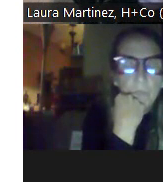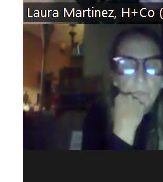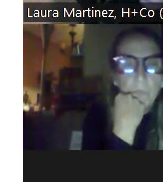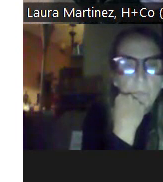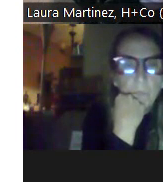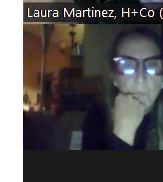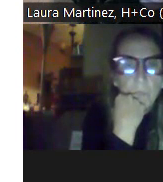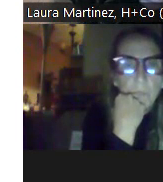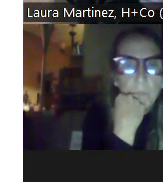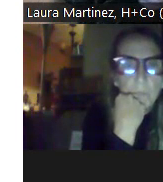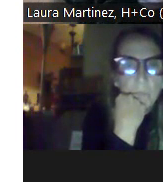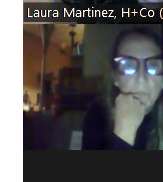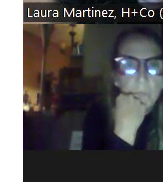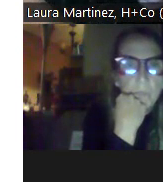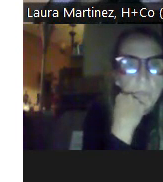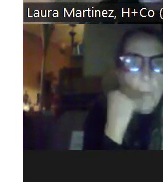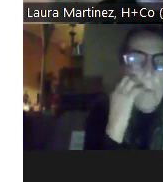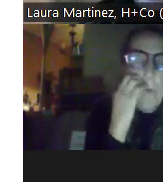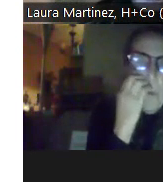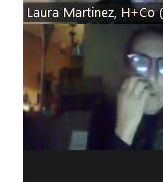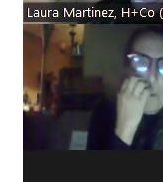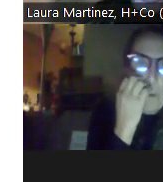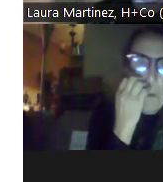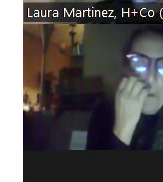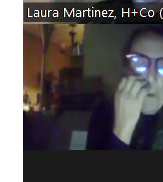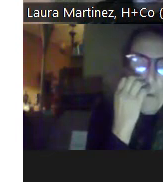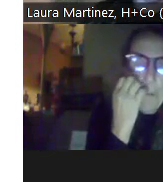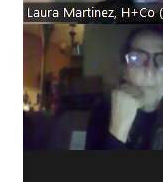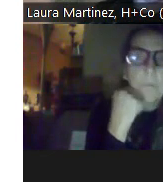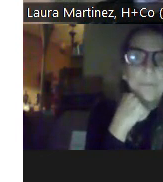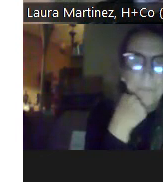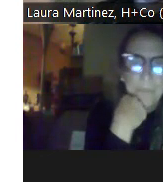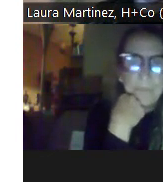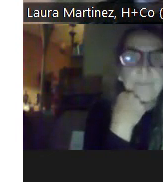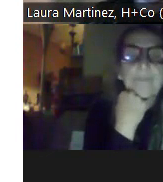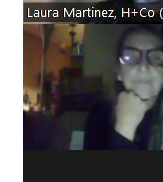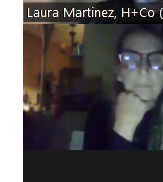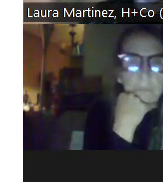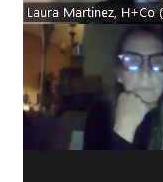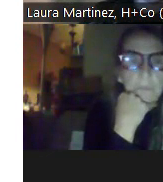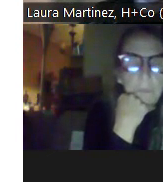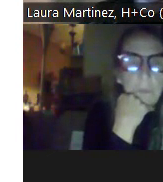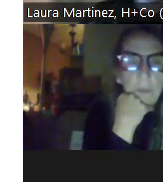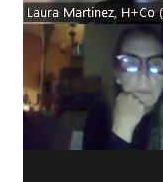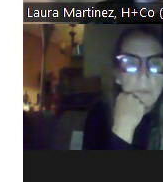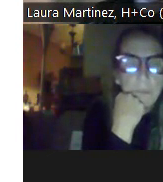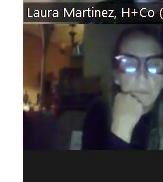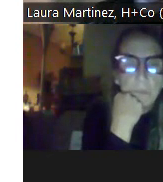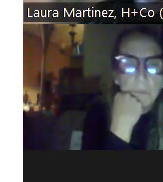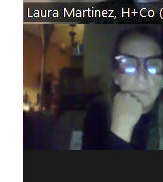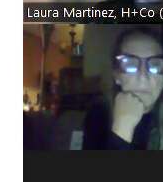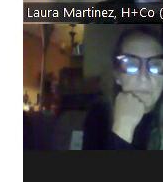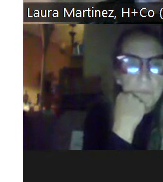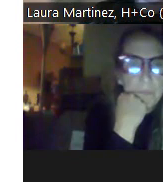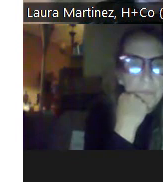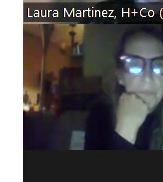businesses and potentially smaller businesses that might have fewer resources than say like big businesses in the Stockton boundary.